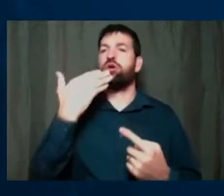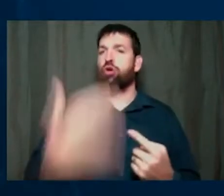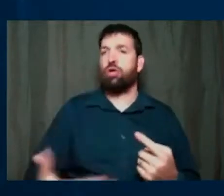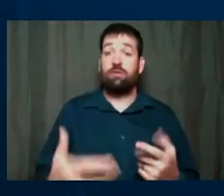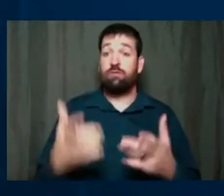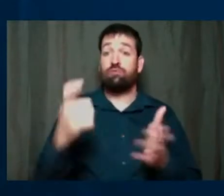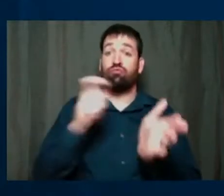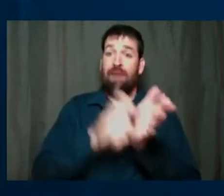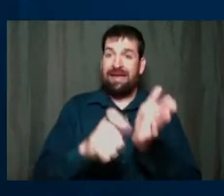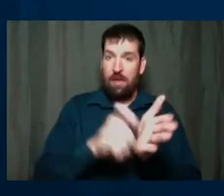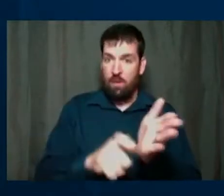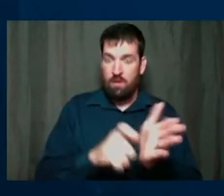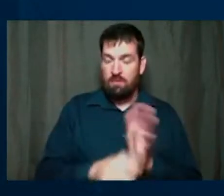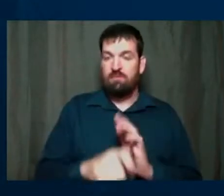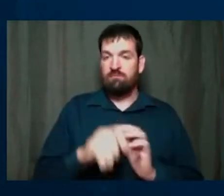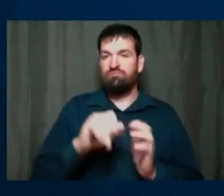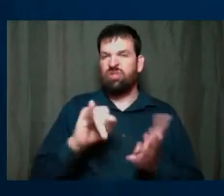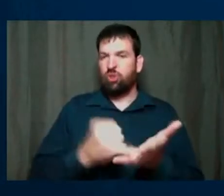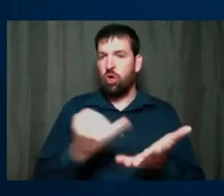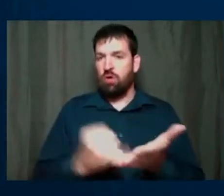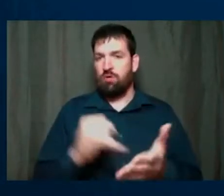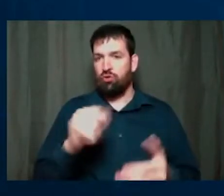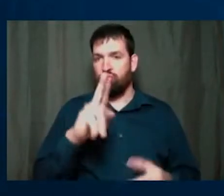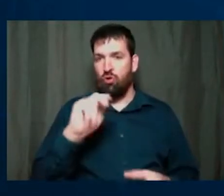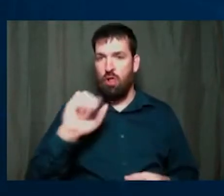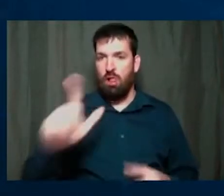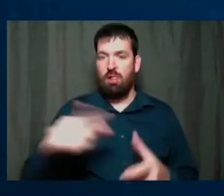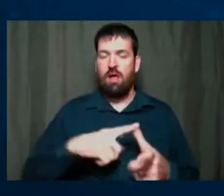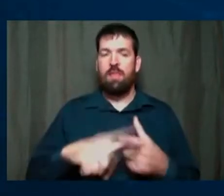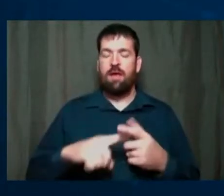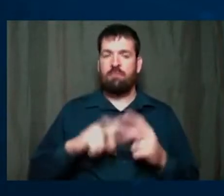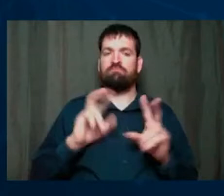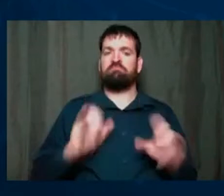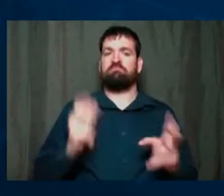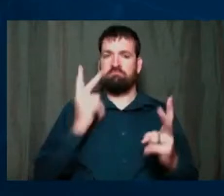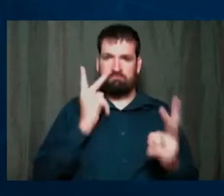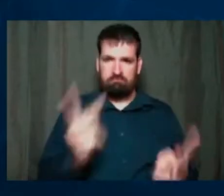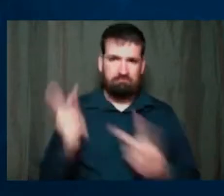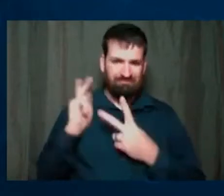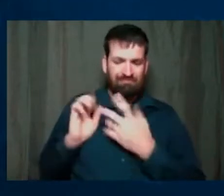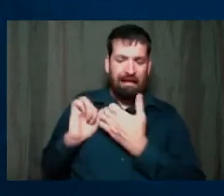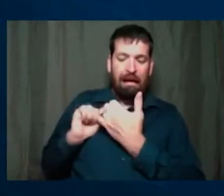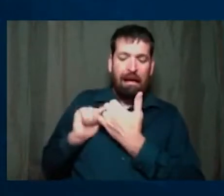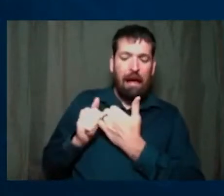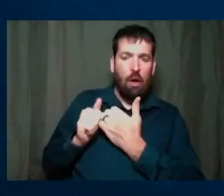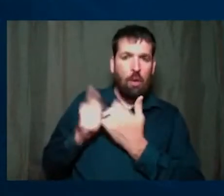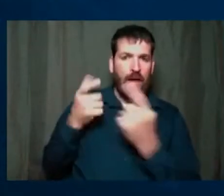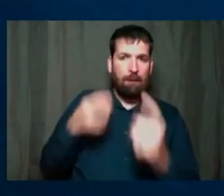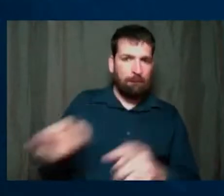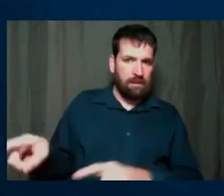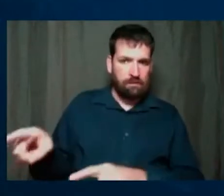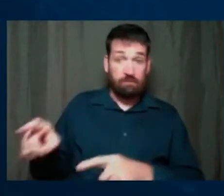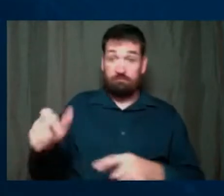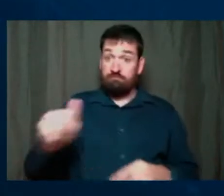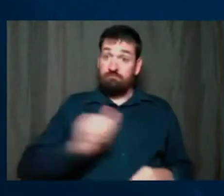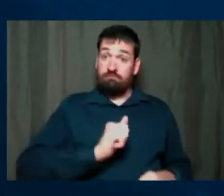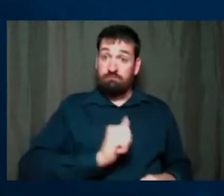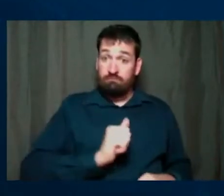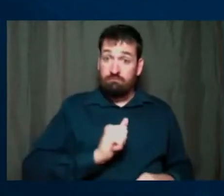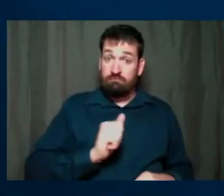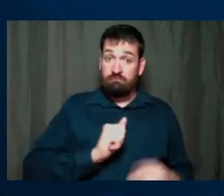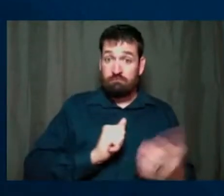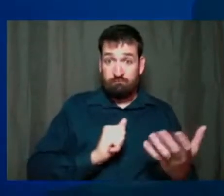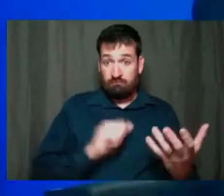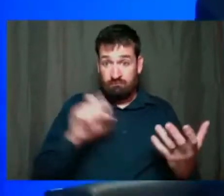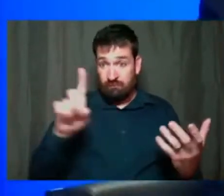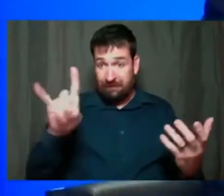a journal, and then you sit and kind of reflect on it. You think, how did these good things happen? If it was something that you personally had done during the